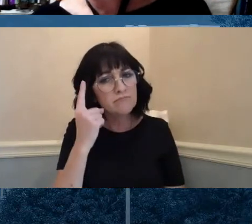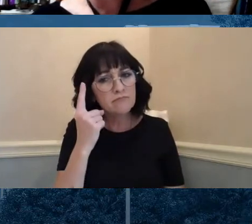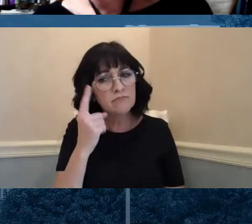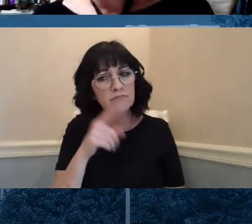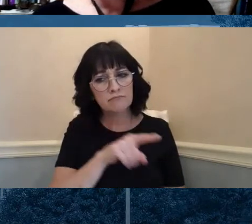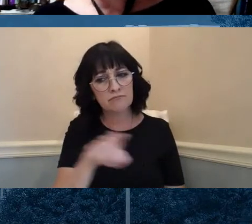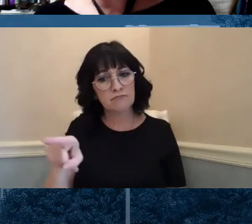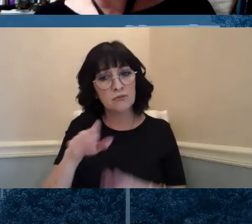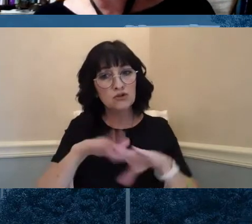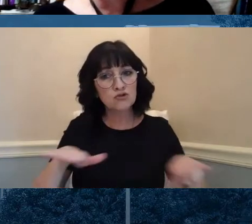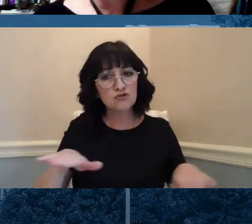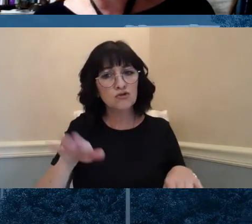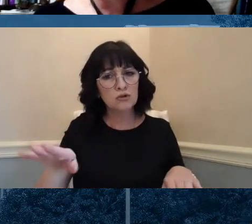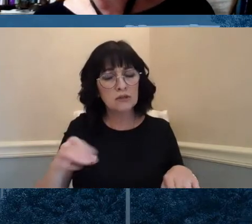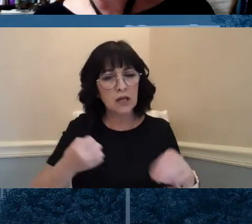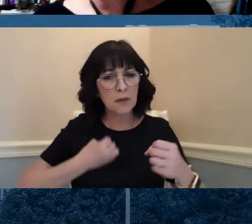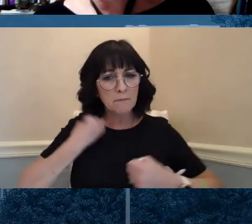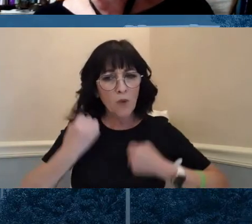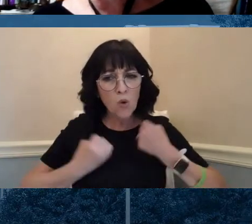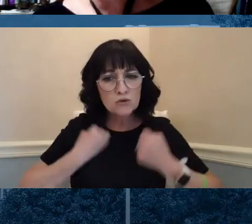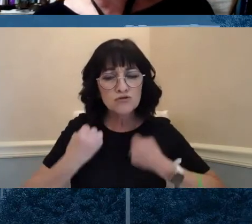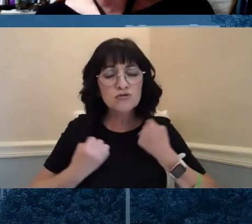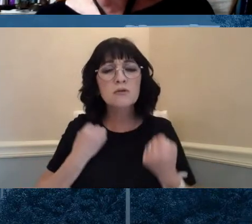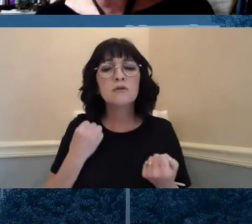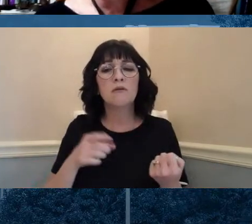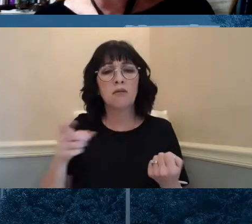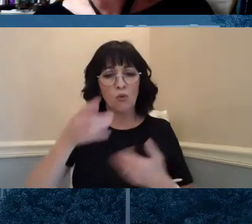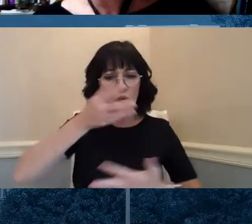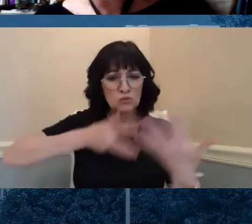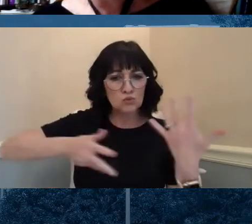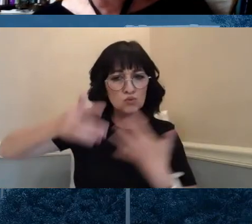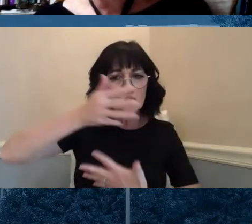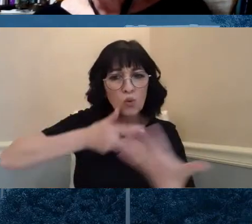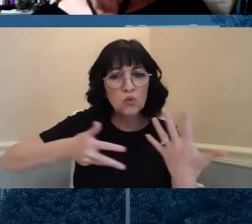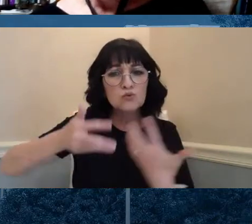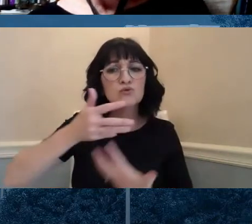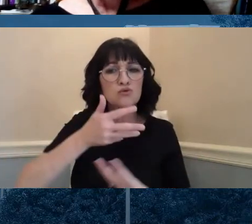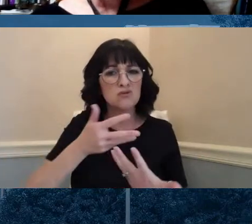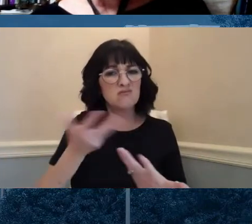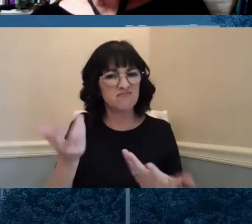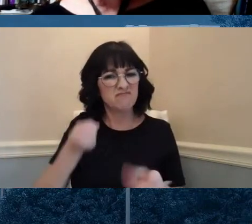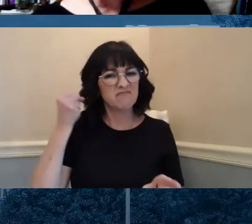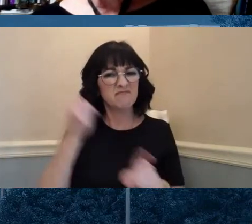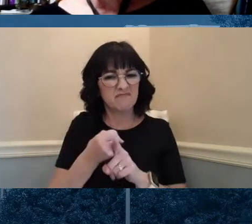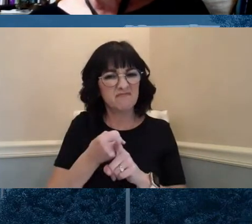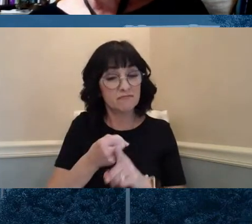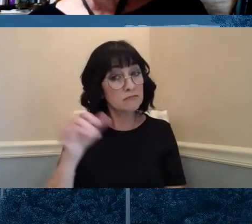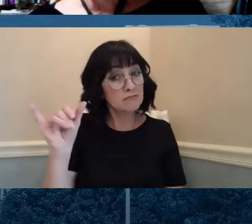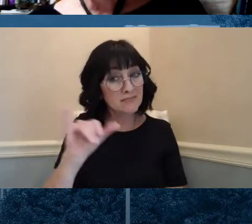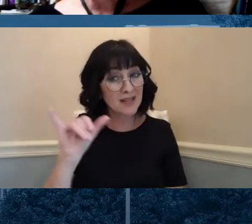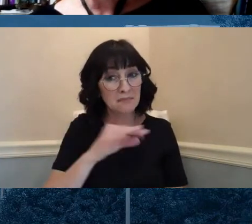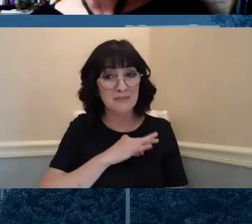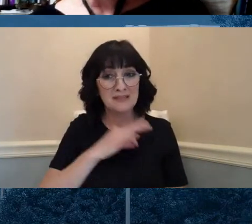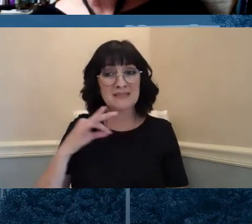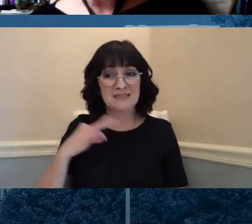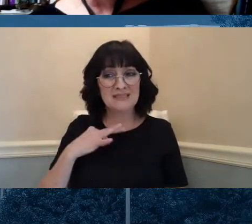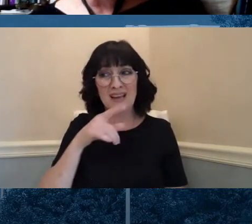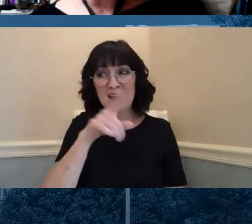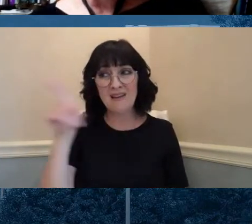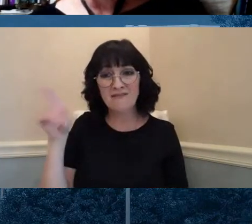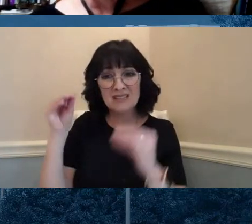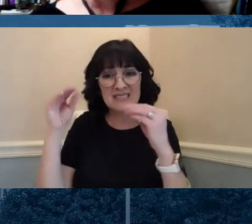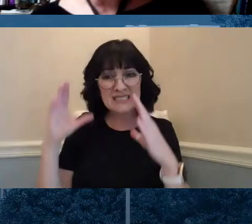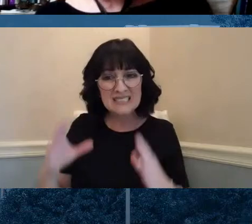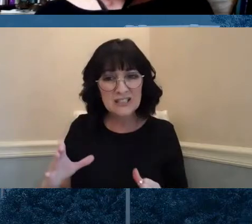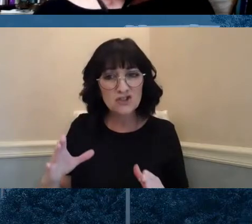emotional impact that this experience with the pandemic has had on our students and our staff. So we are taking a look at how to